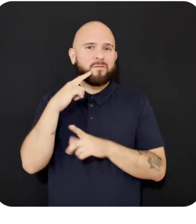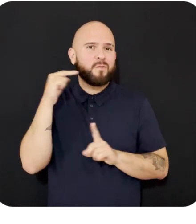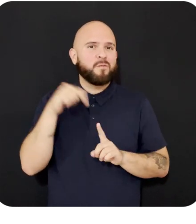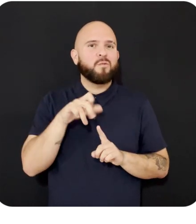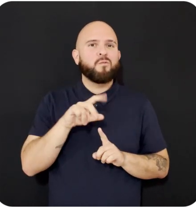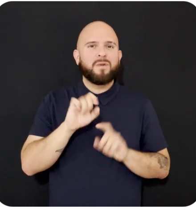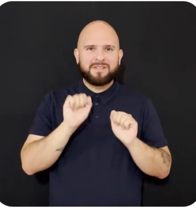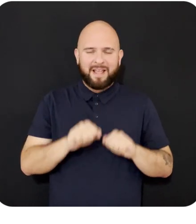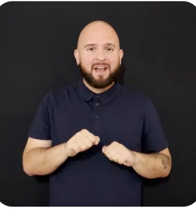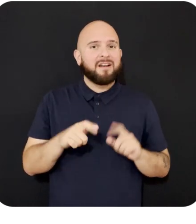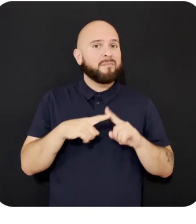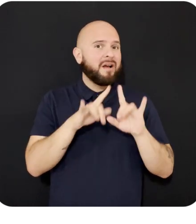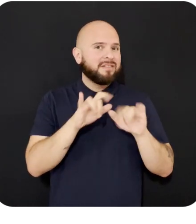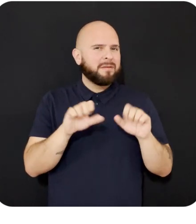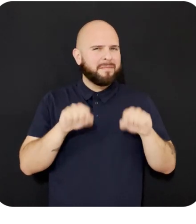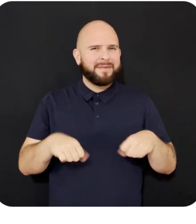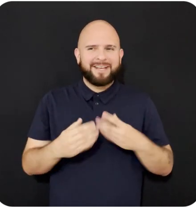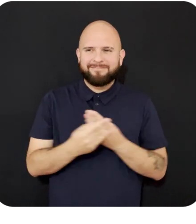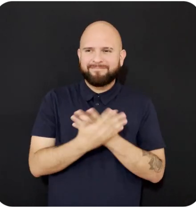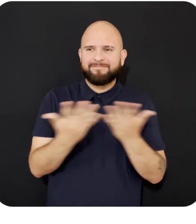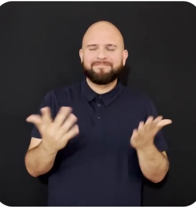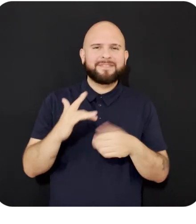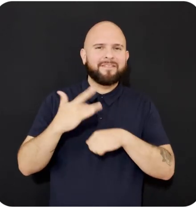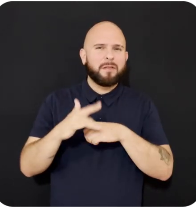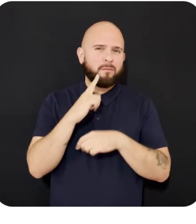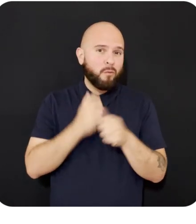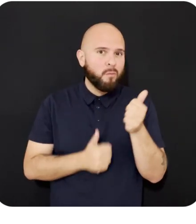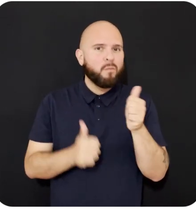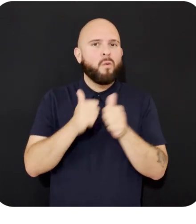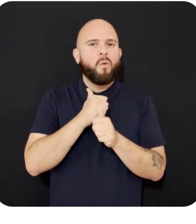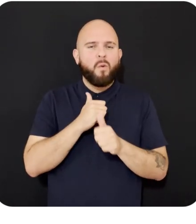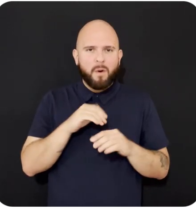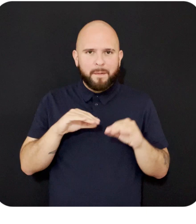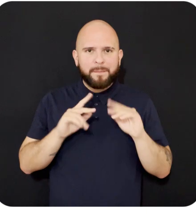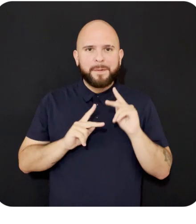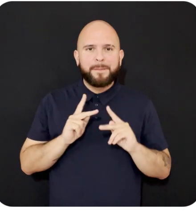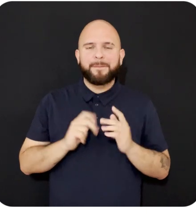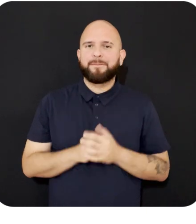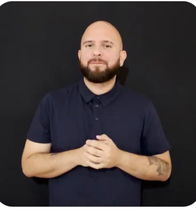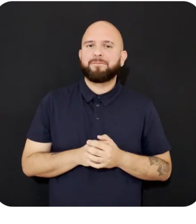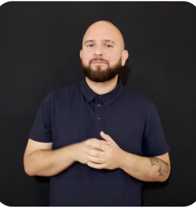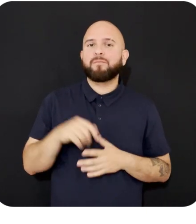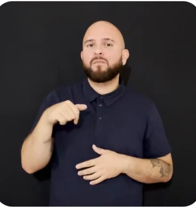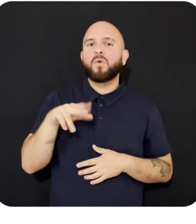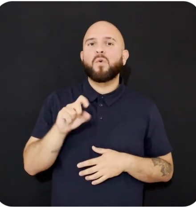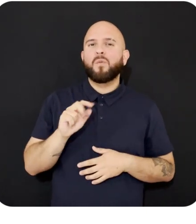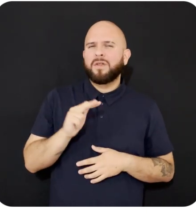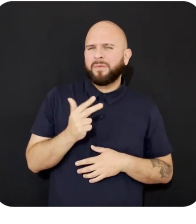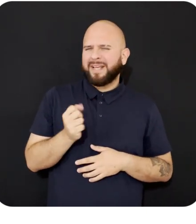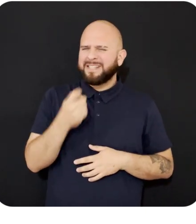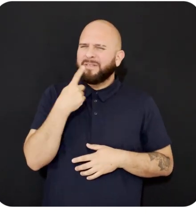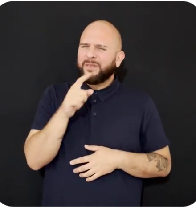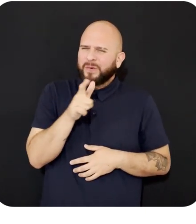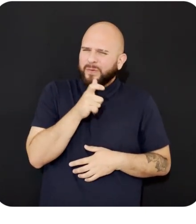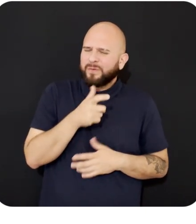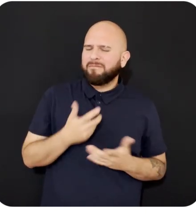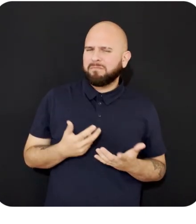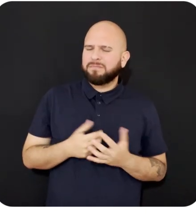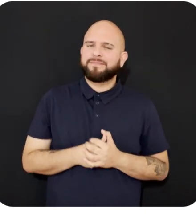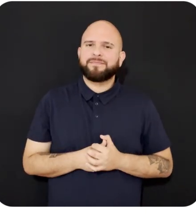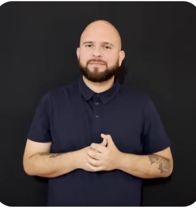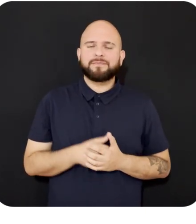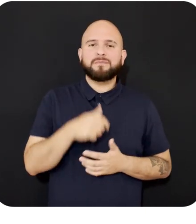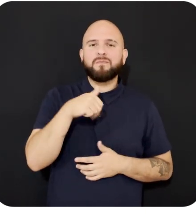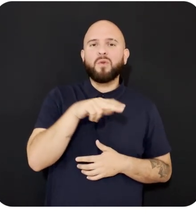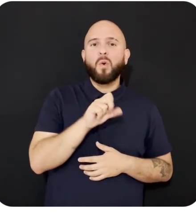same time reaching the widest audience possible. So, who did we build MetaQuest 3S for?